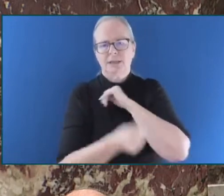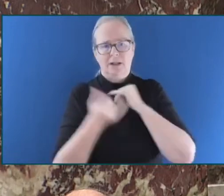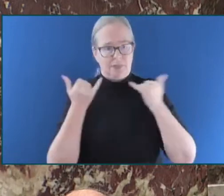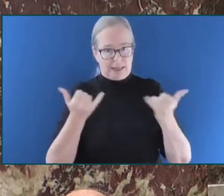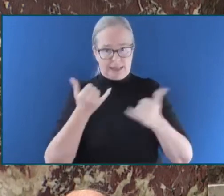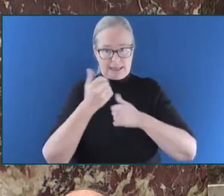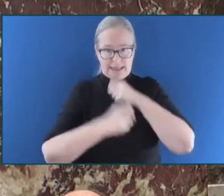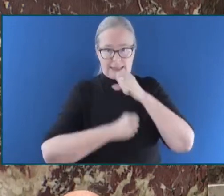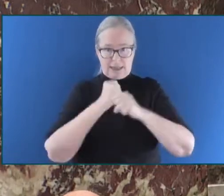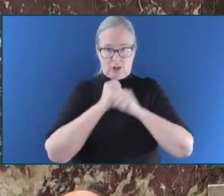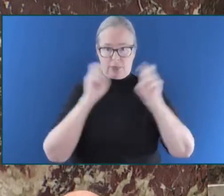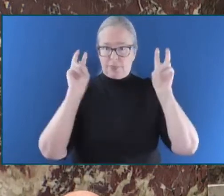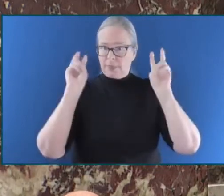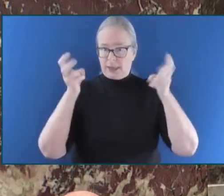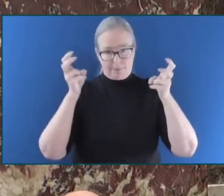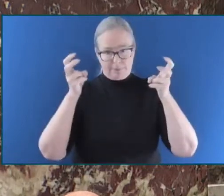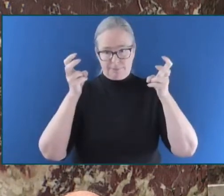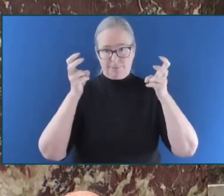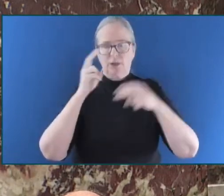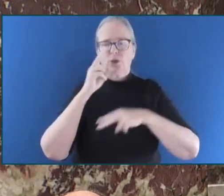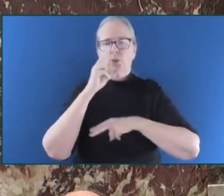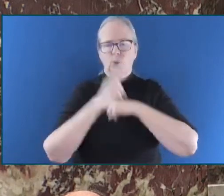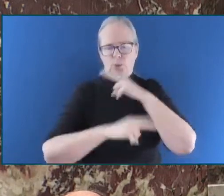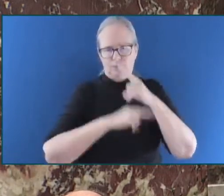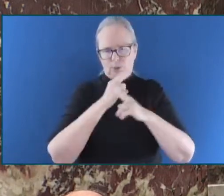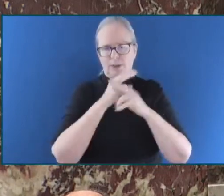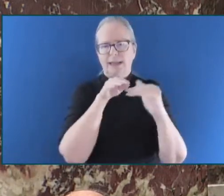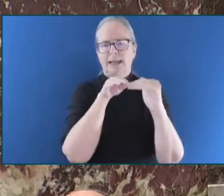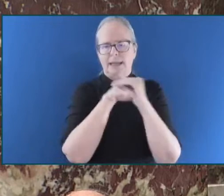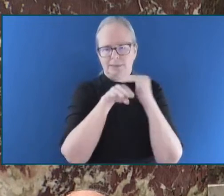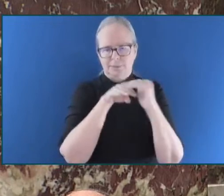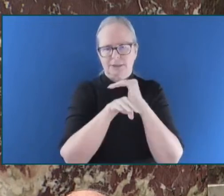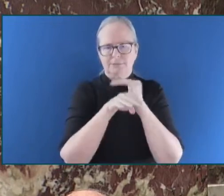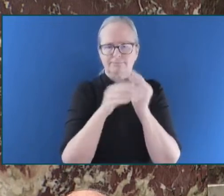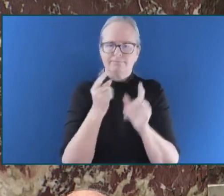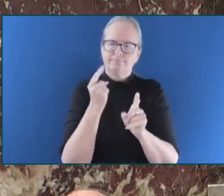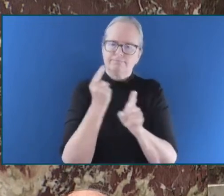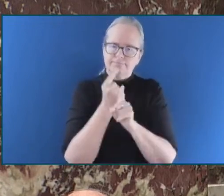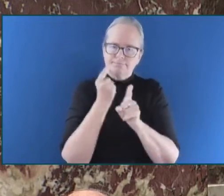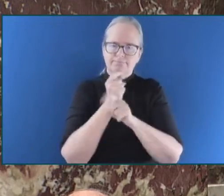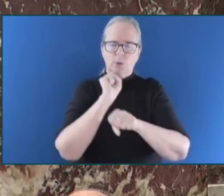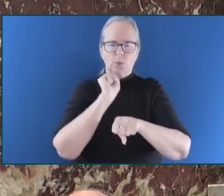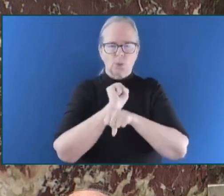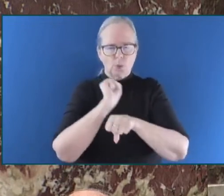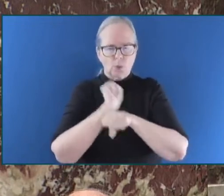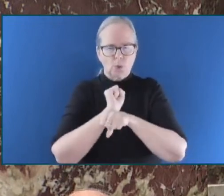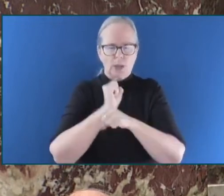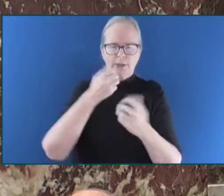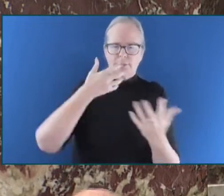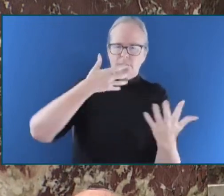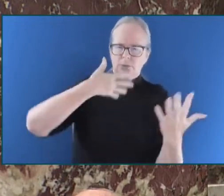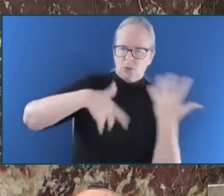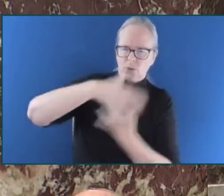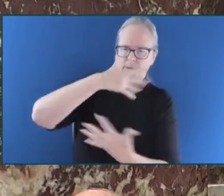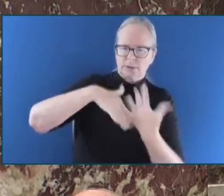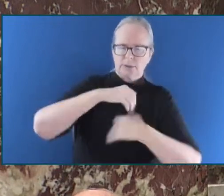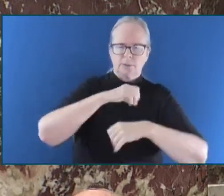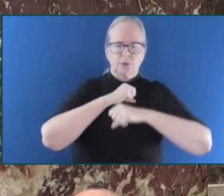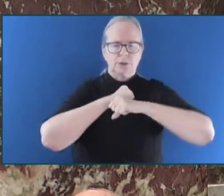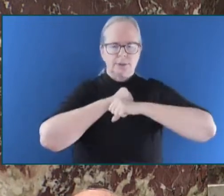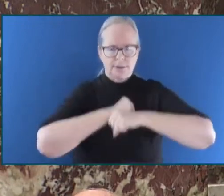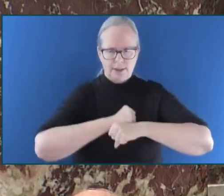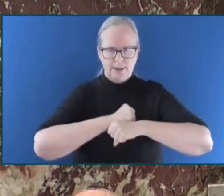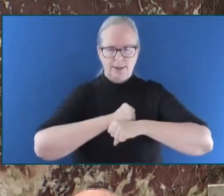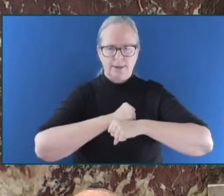work and social protection. Decent work must empower people, provide fair wages, as well as safe working